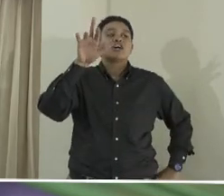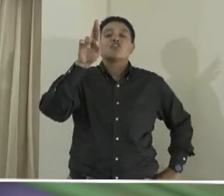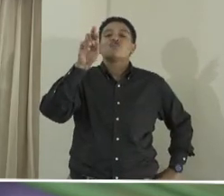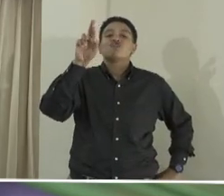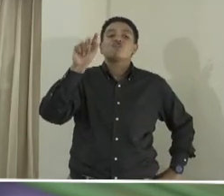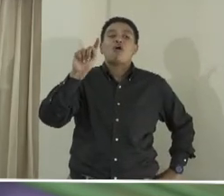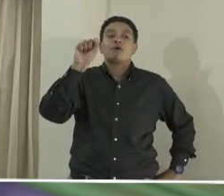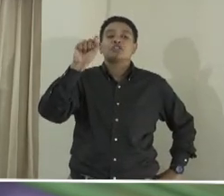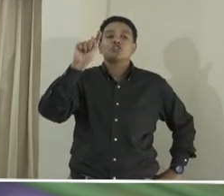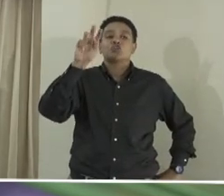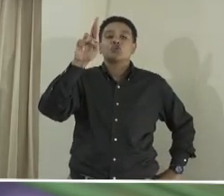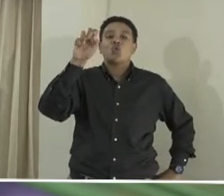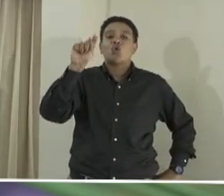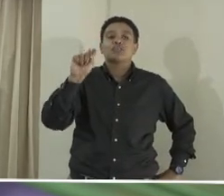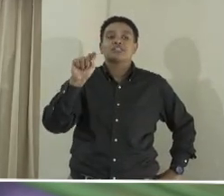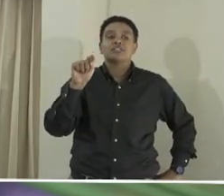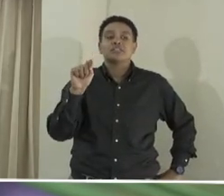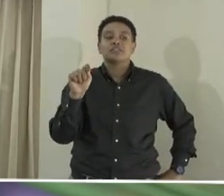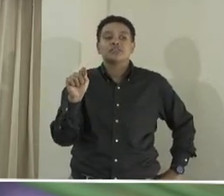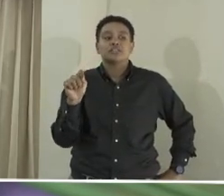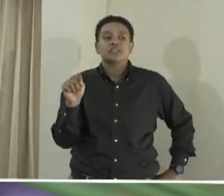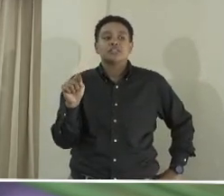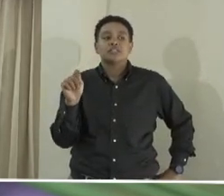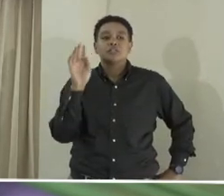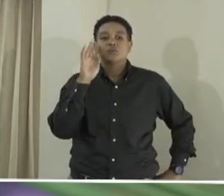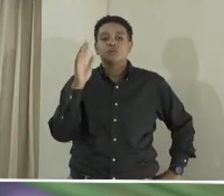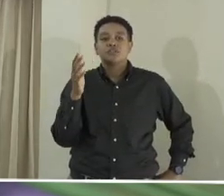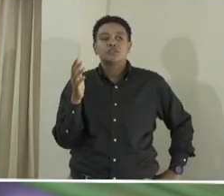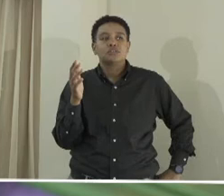Robert Stewart. It would take me